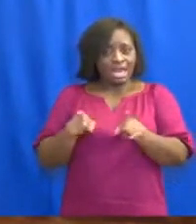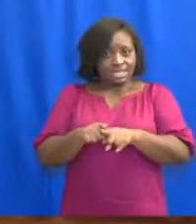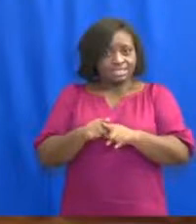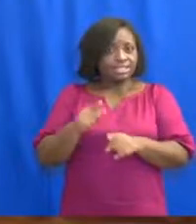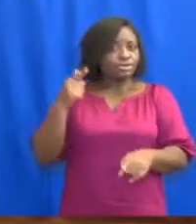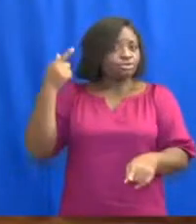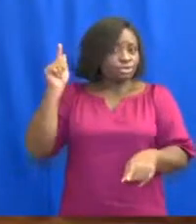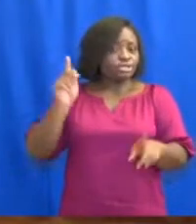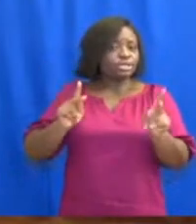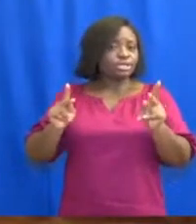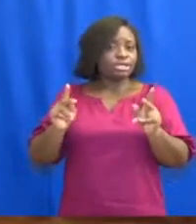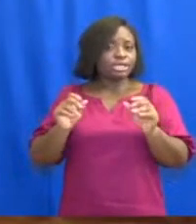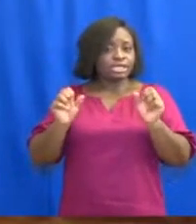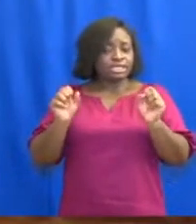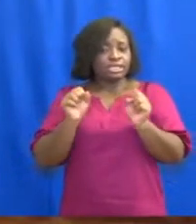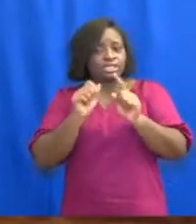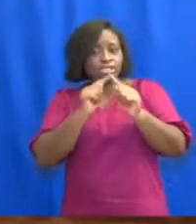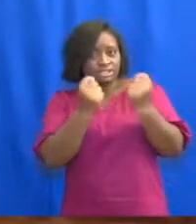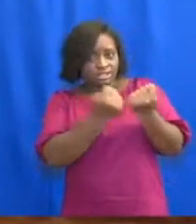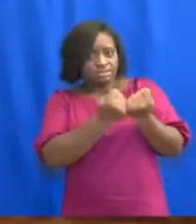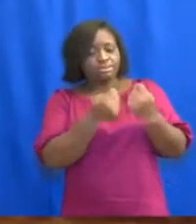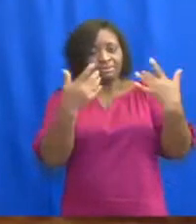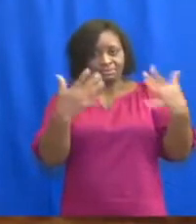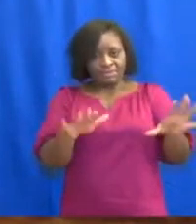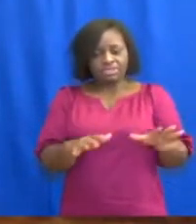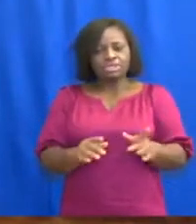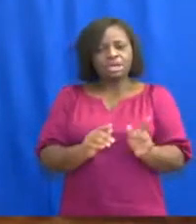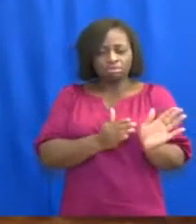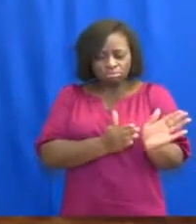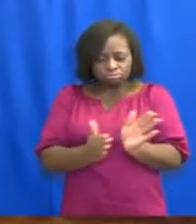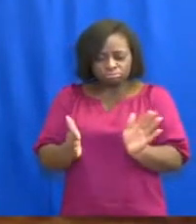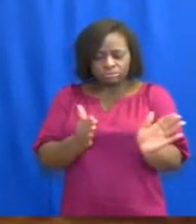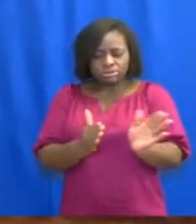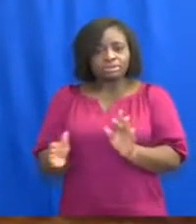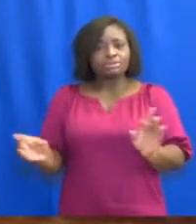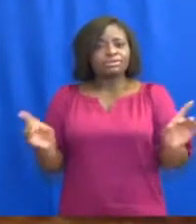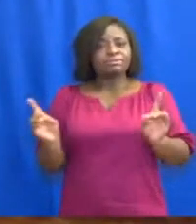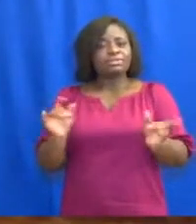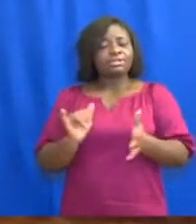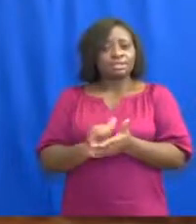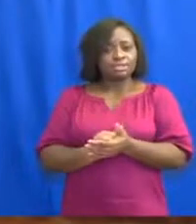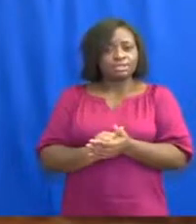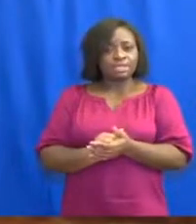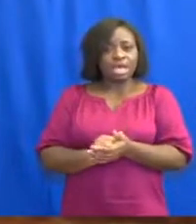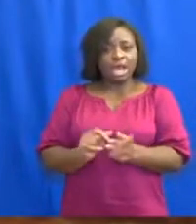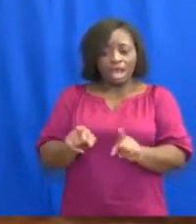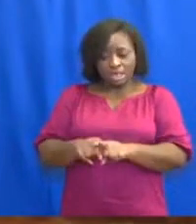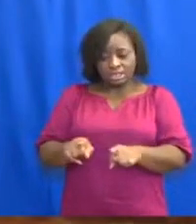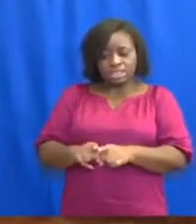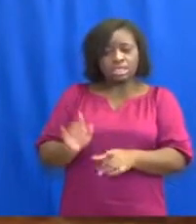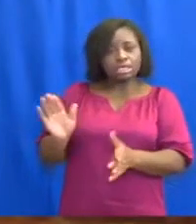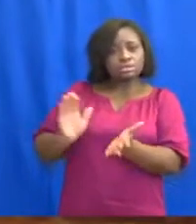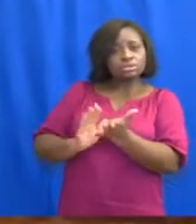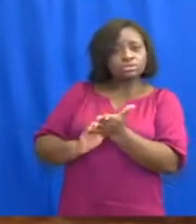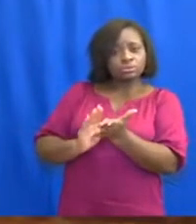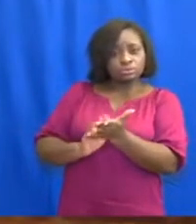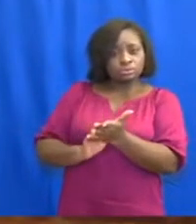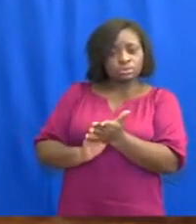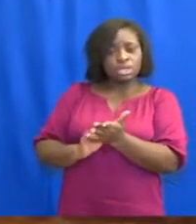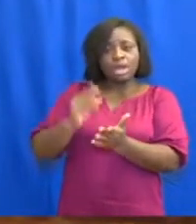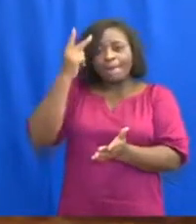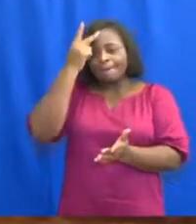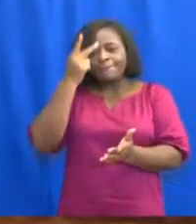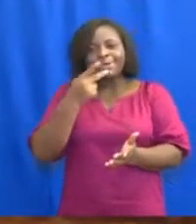aye. Then she say, yeah, and they say, and Mra won school no. I will